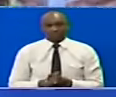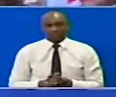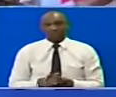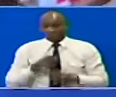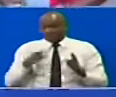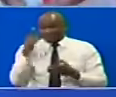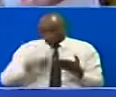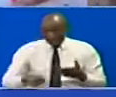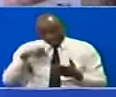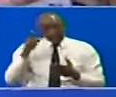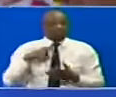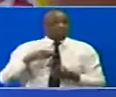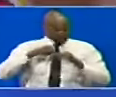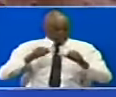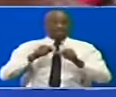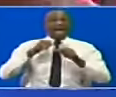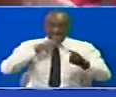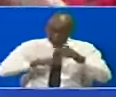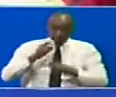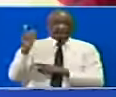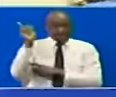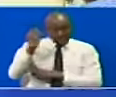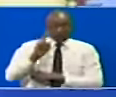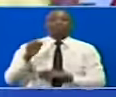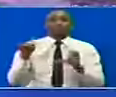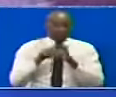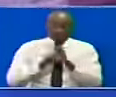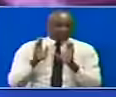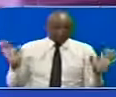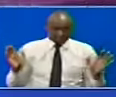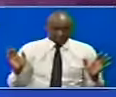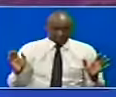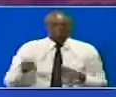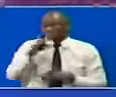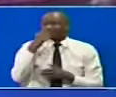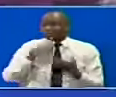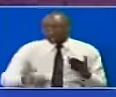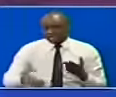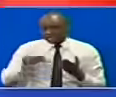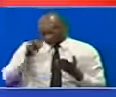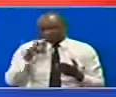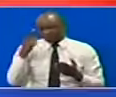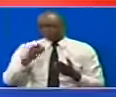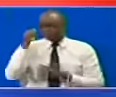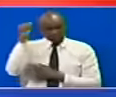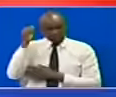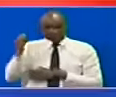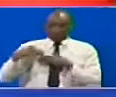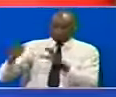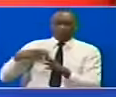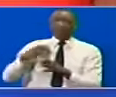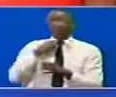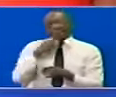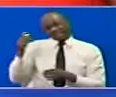but says she will remain an active KANU party member. Kittony says she's leaving politics to give room to other